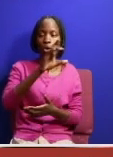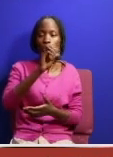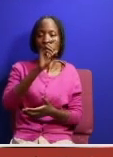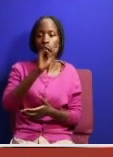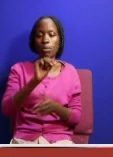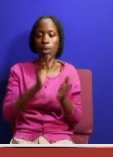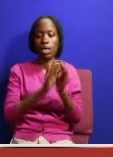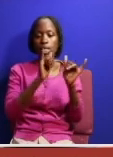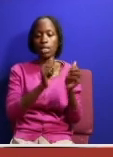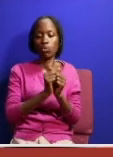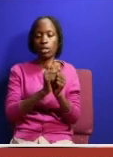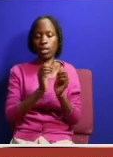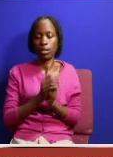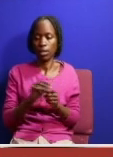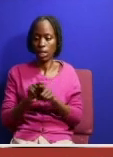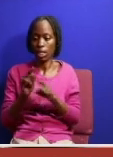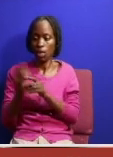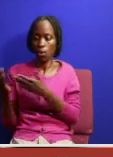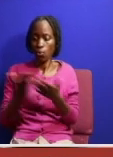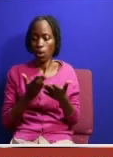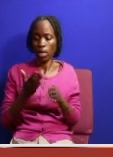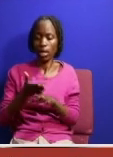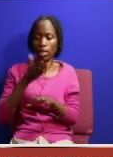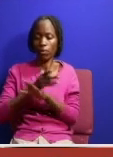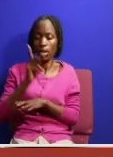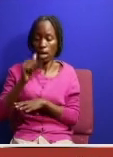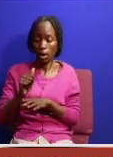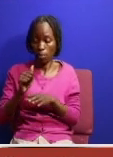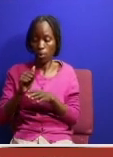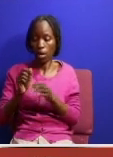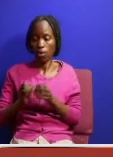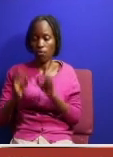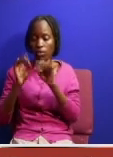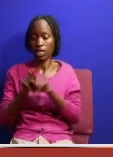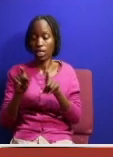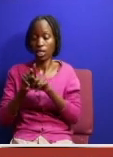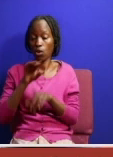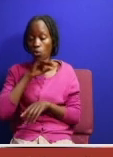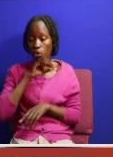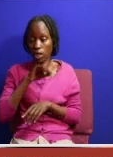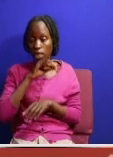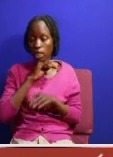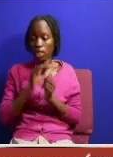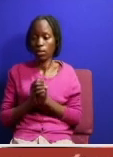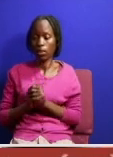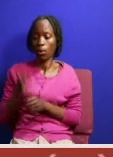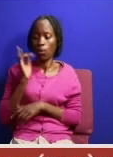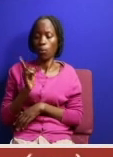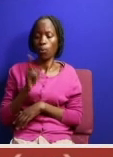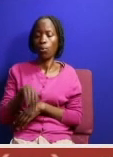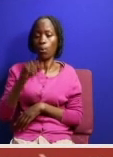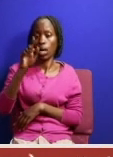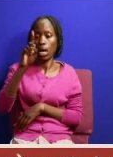tukae pamoja na wao. While welcoming the former power officials, ODM party leader Raila Odinga denounced Kingi, accusing